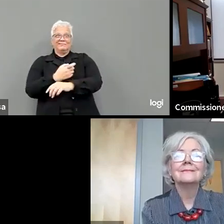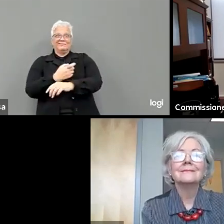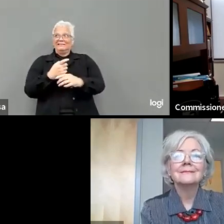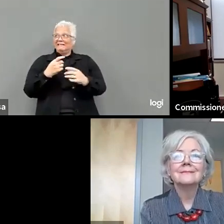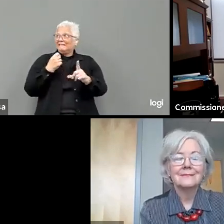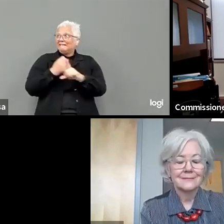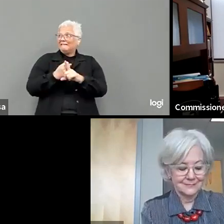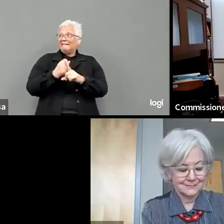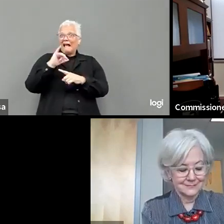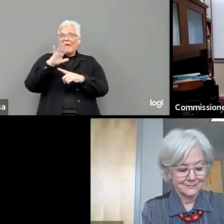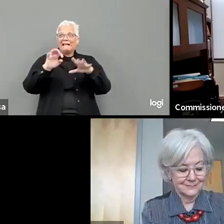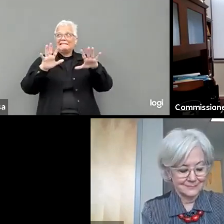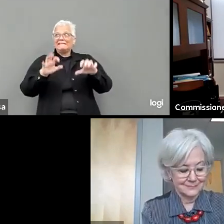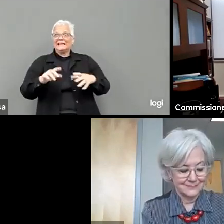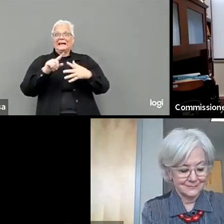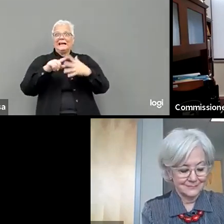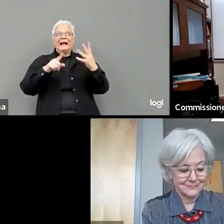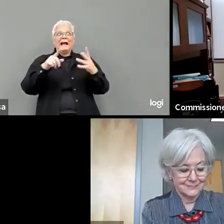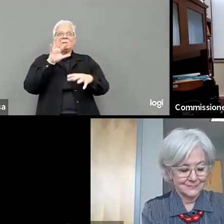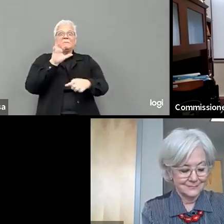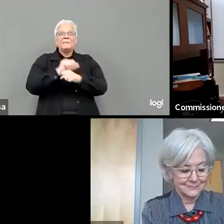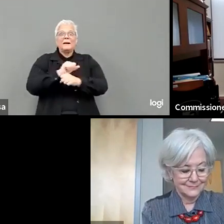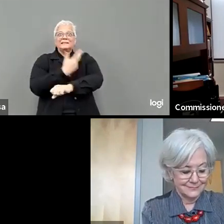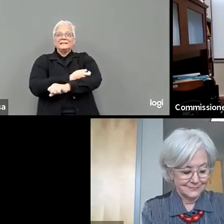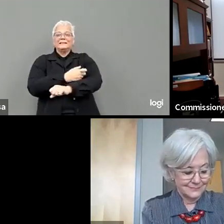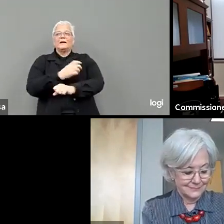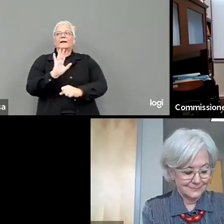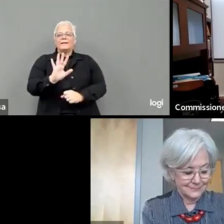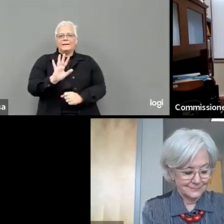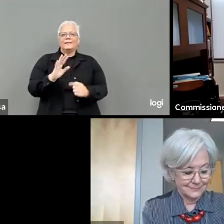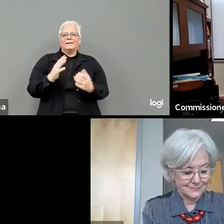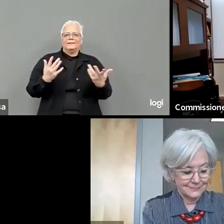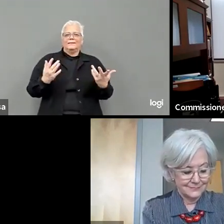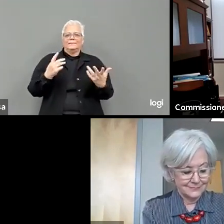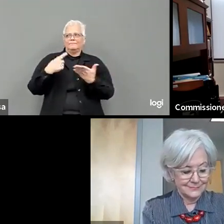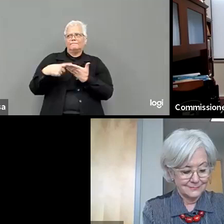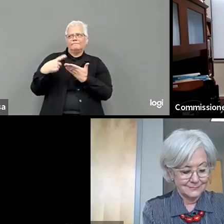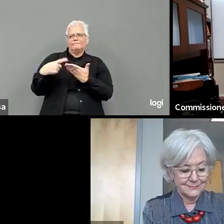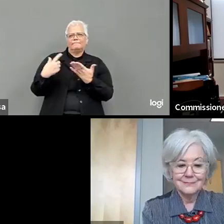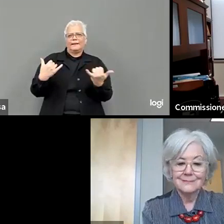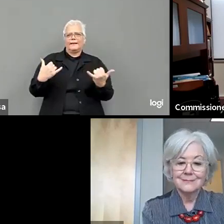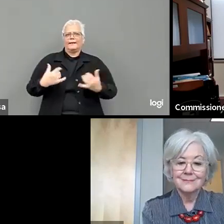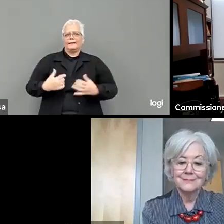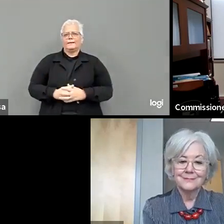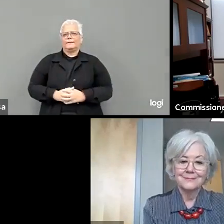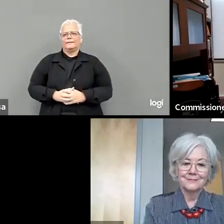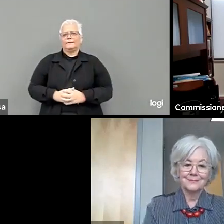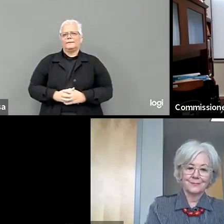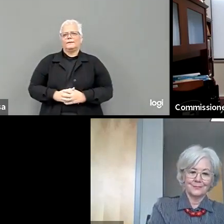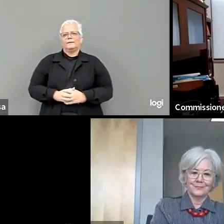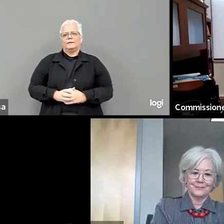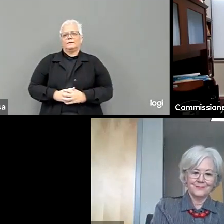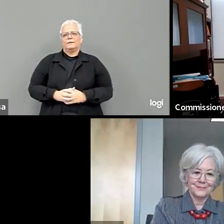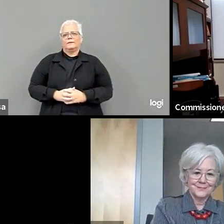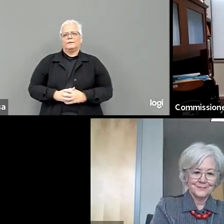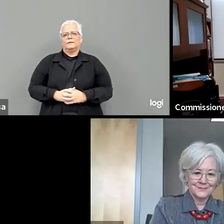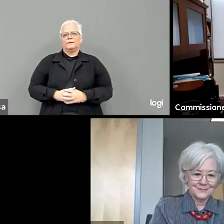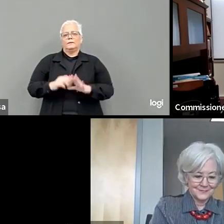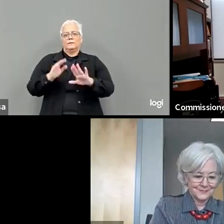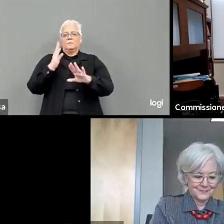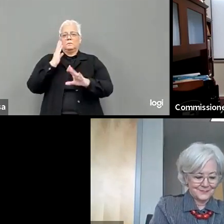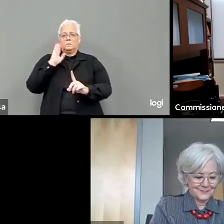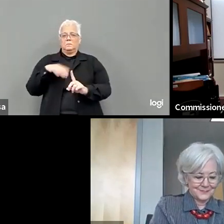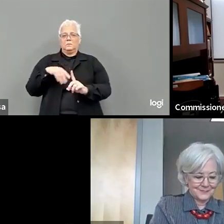You know, so I have a little different perspective. I'm from a northern part of our